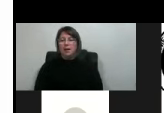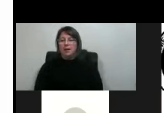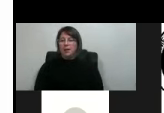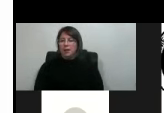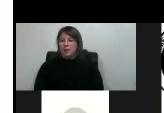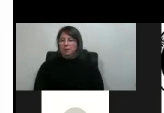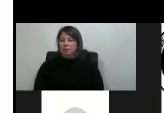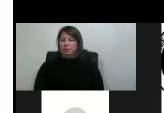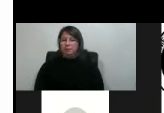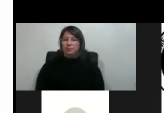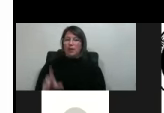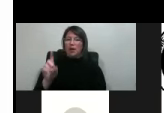Thank you, Melissa.